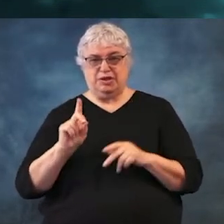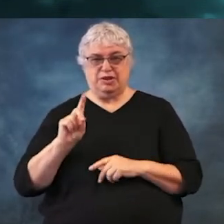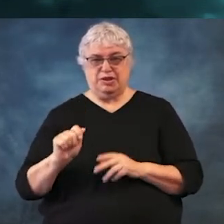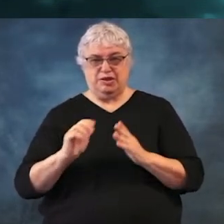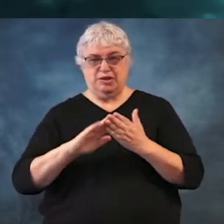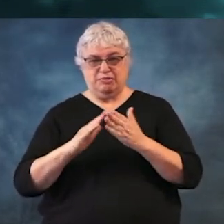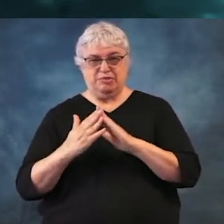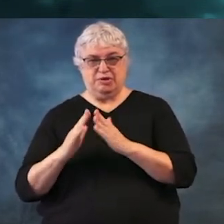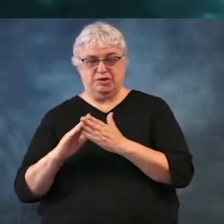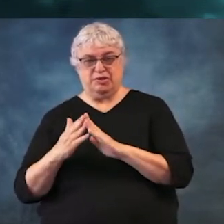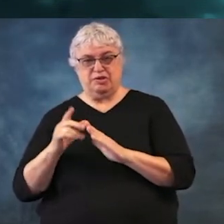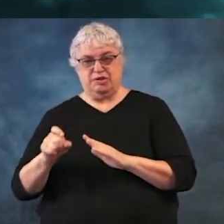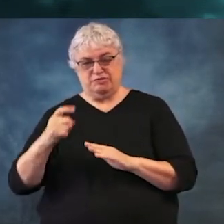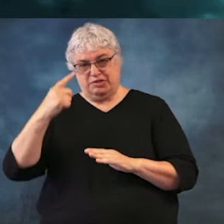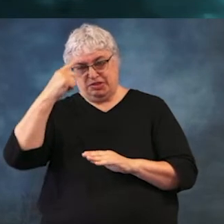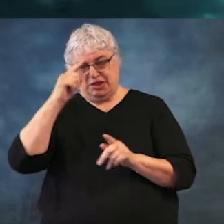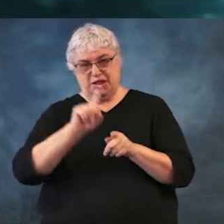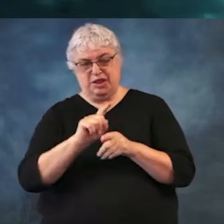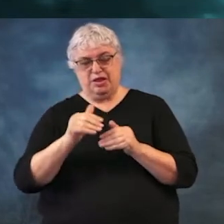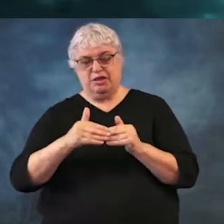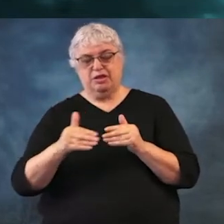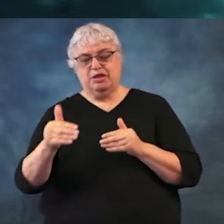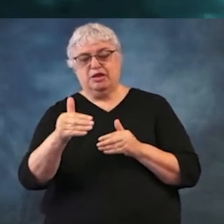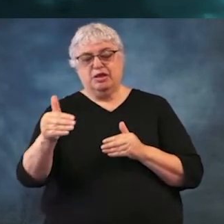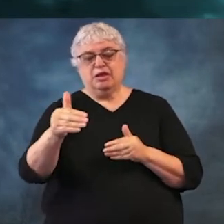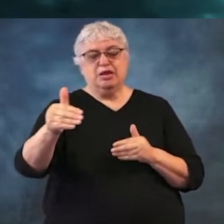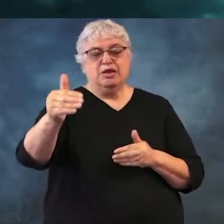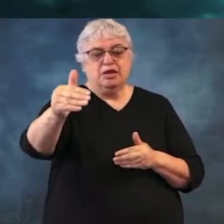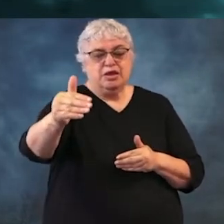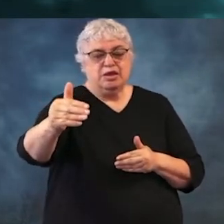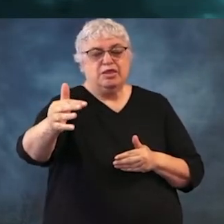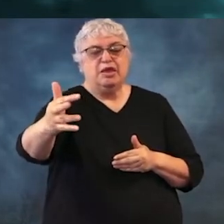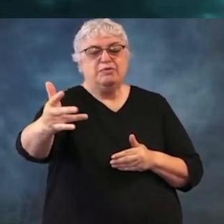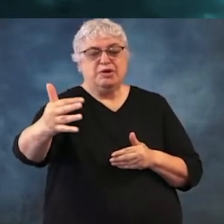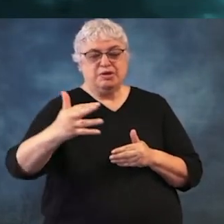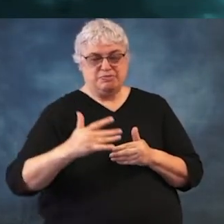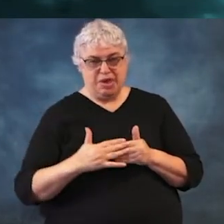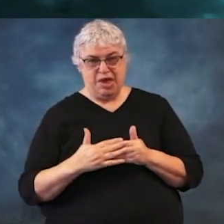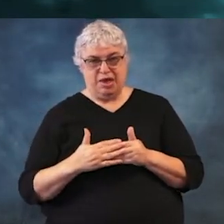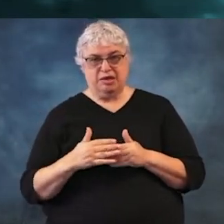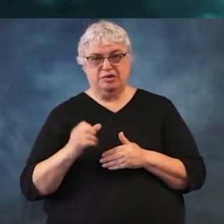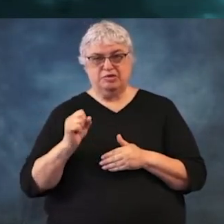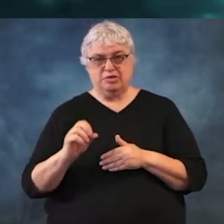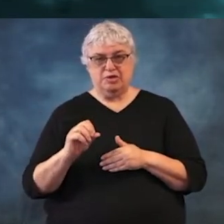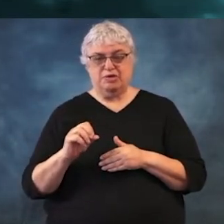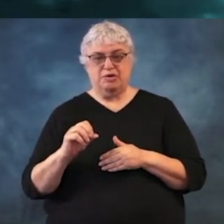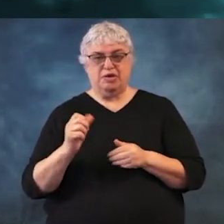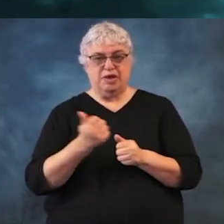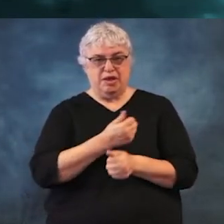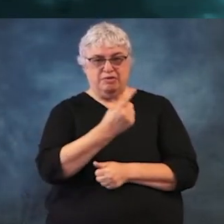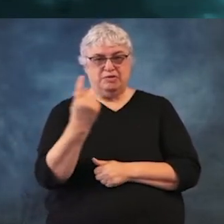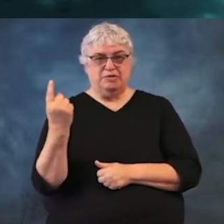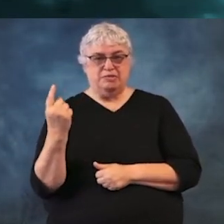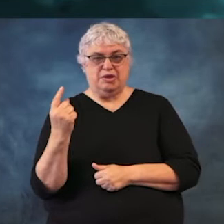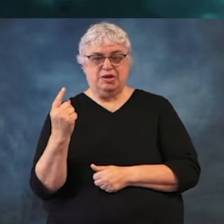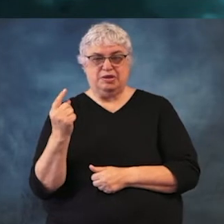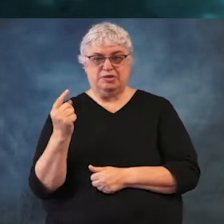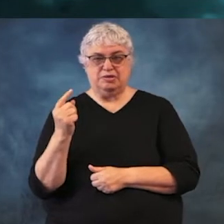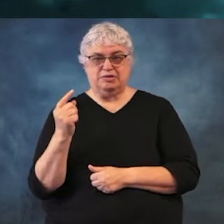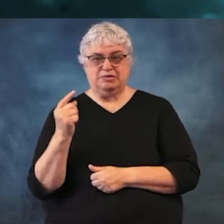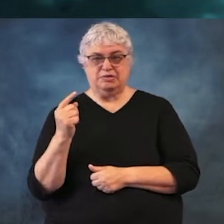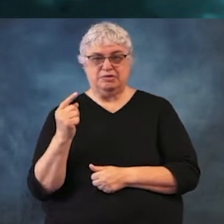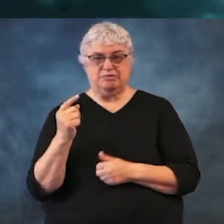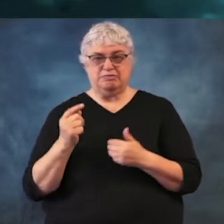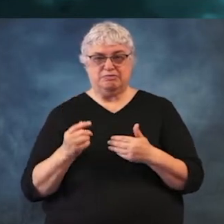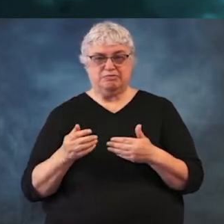disability community, you have to think like 5 steps ahead so often. And so just encouraging everybody in regards to,